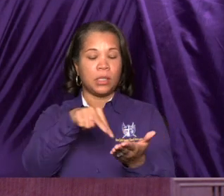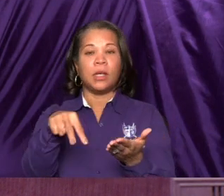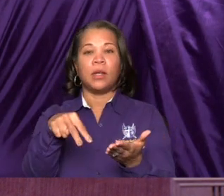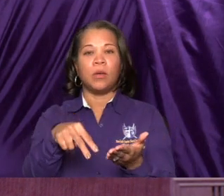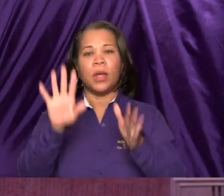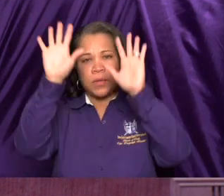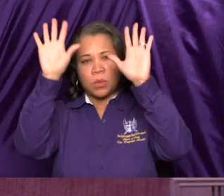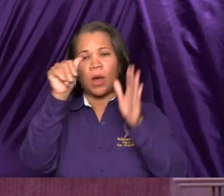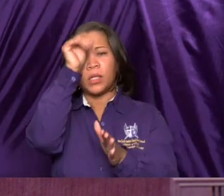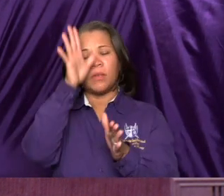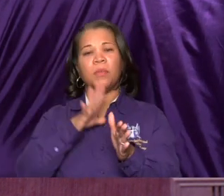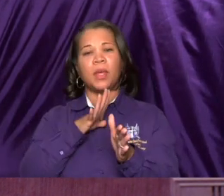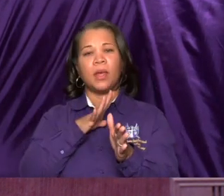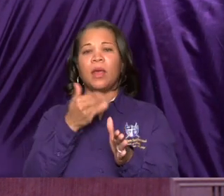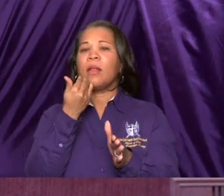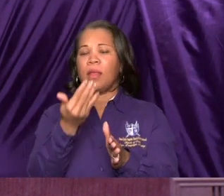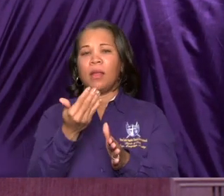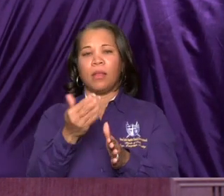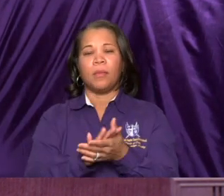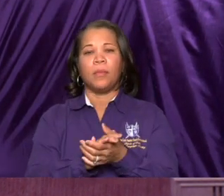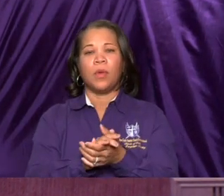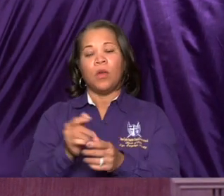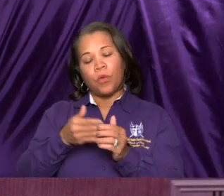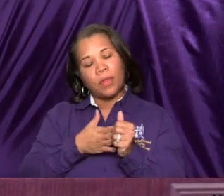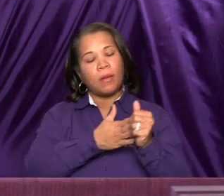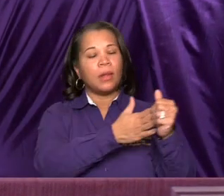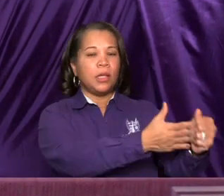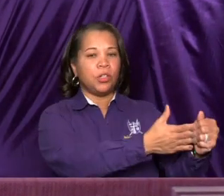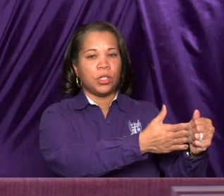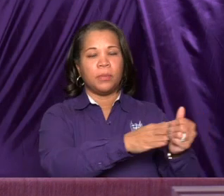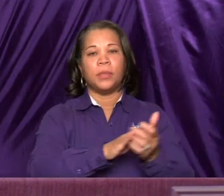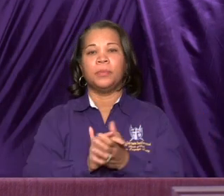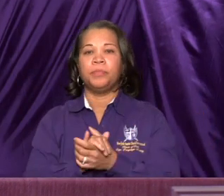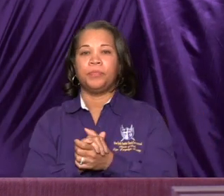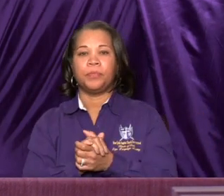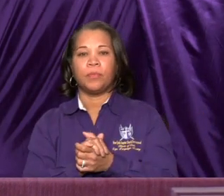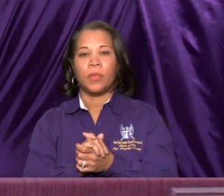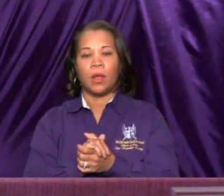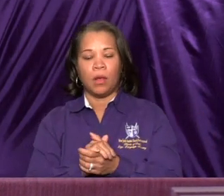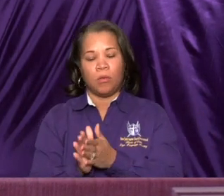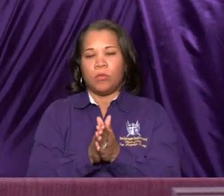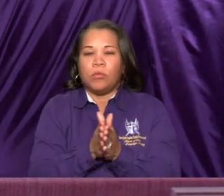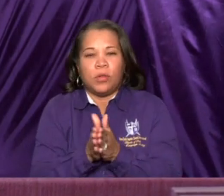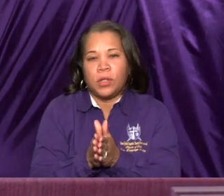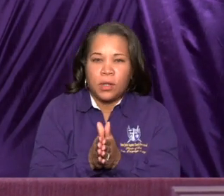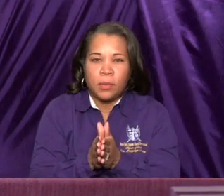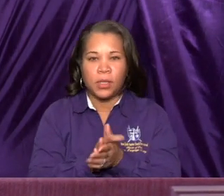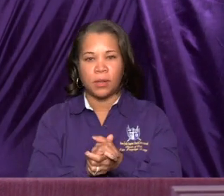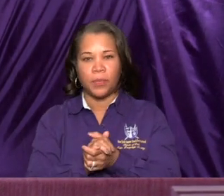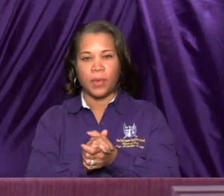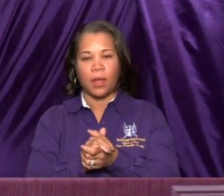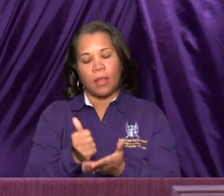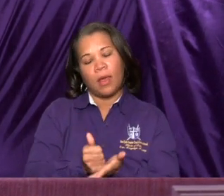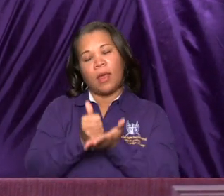for their leadership, their tenacity, their vigor. They sharpen me